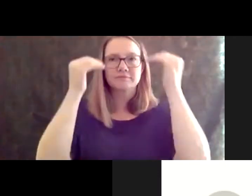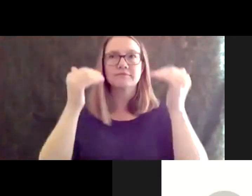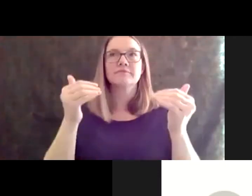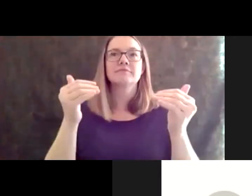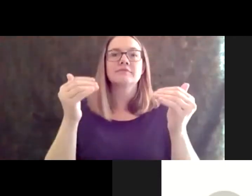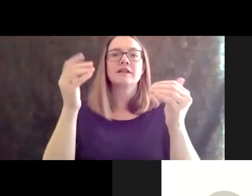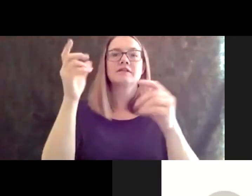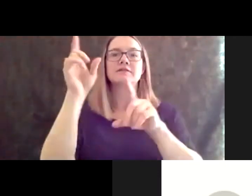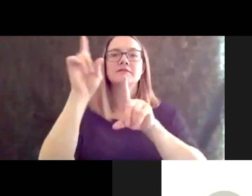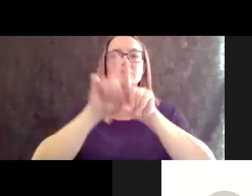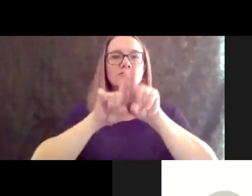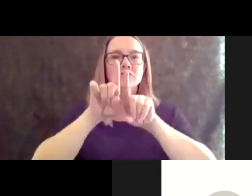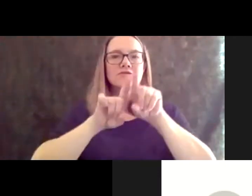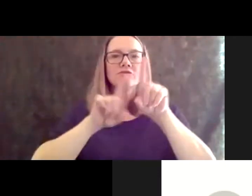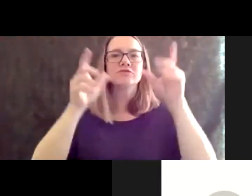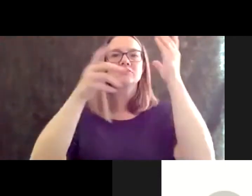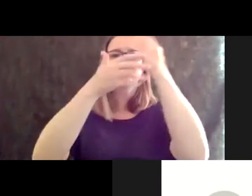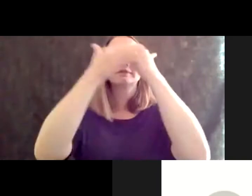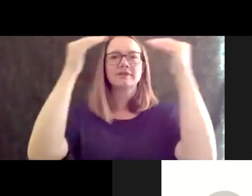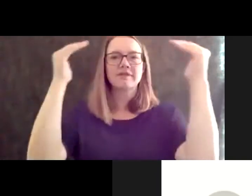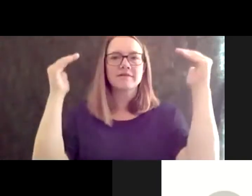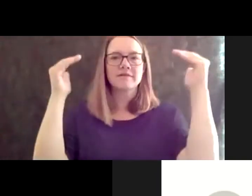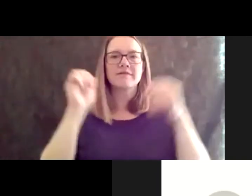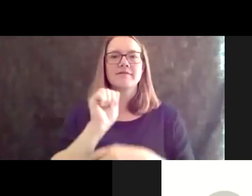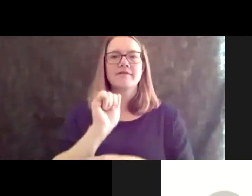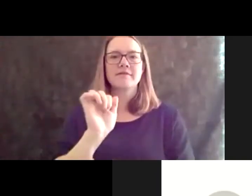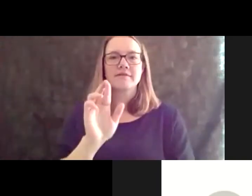the stars, the air,